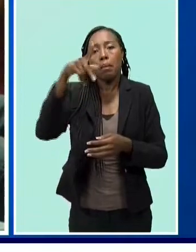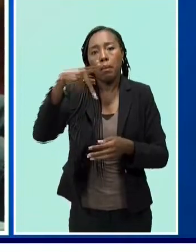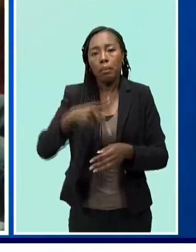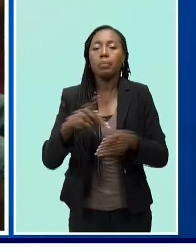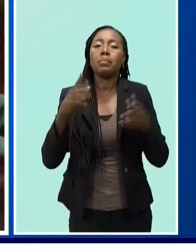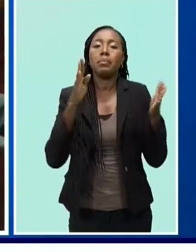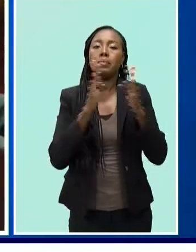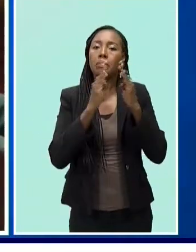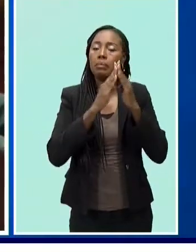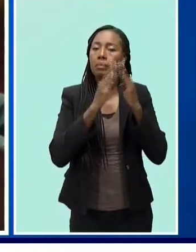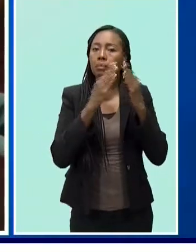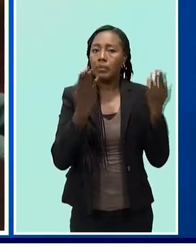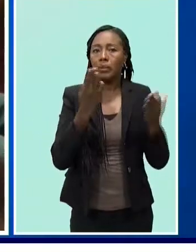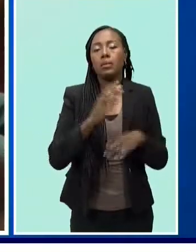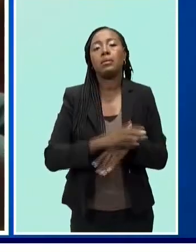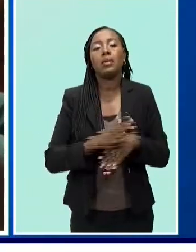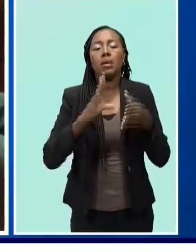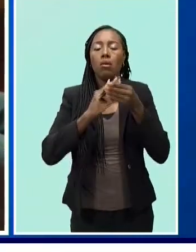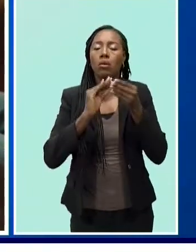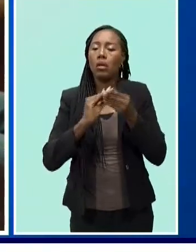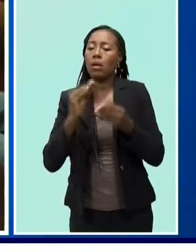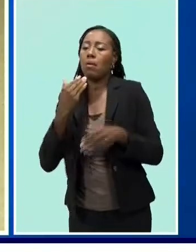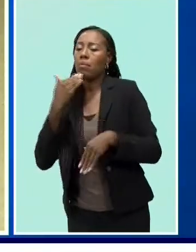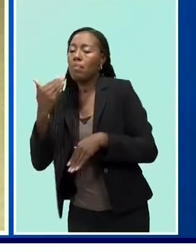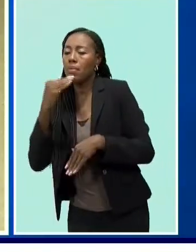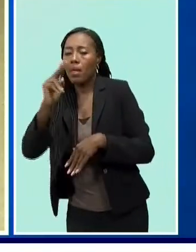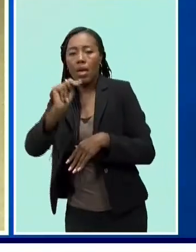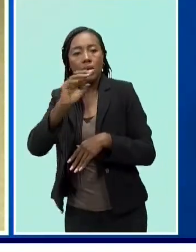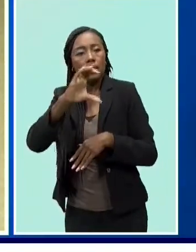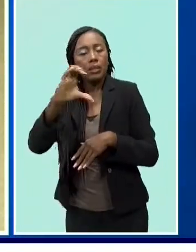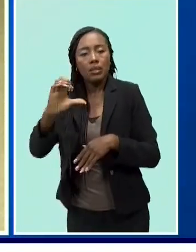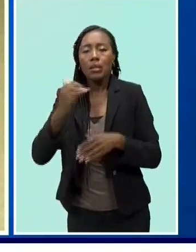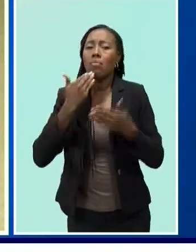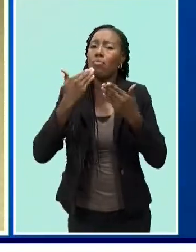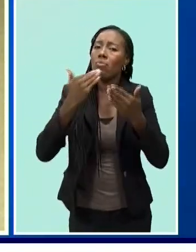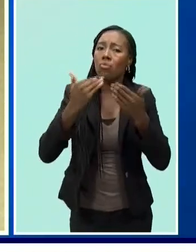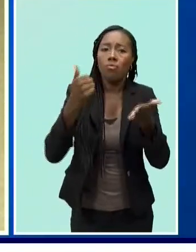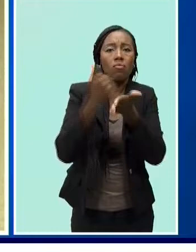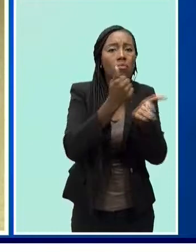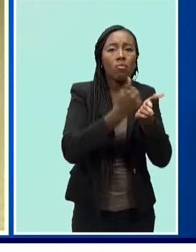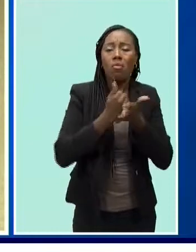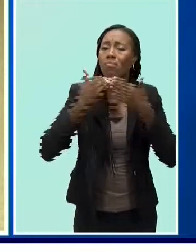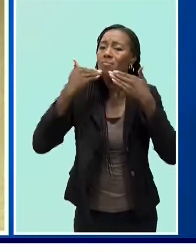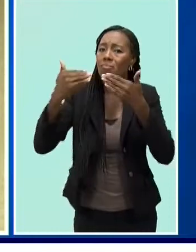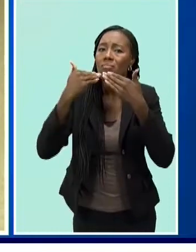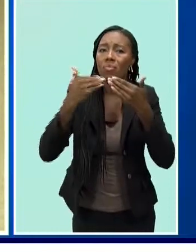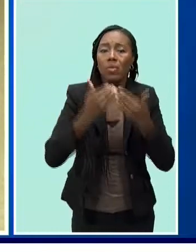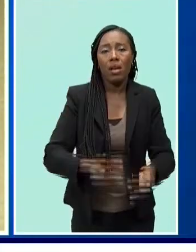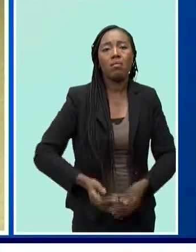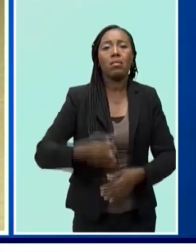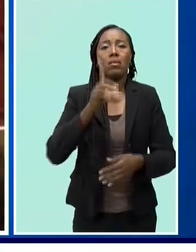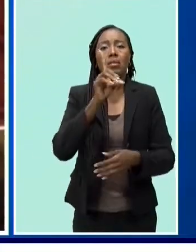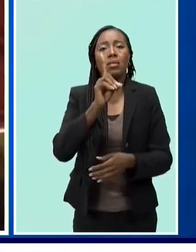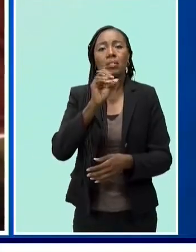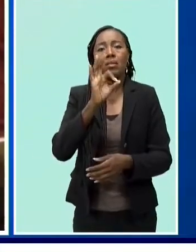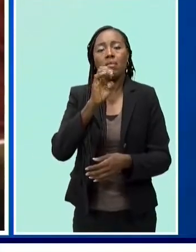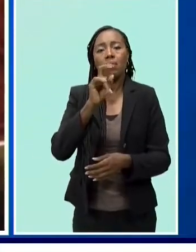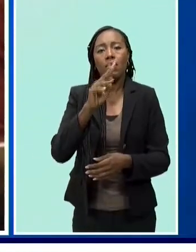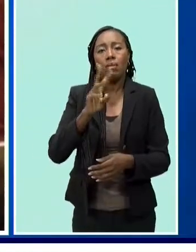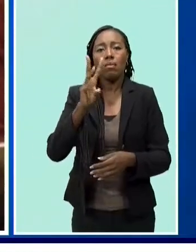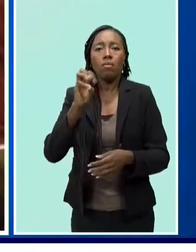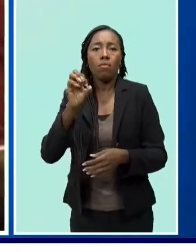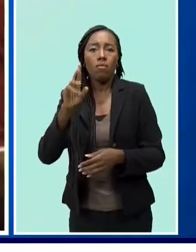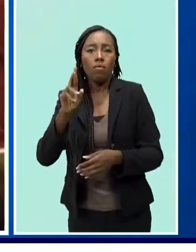meeting. He thanked the NCC workers and the Barbados Defence Force for their continued efforts in helping to keep the island's beaches clear of